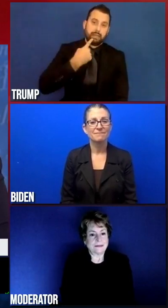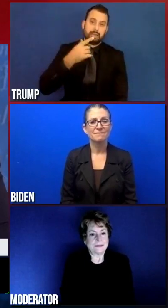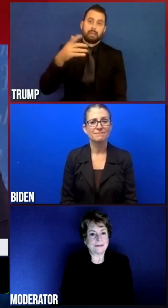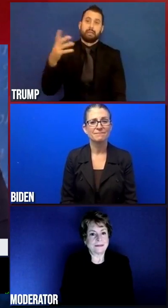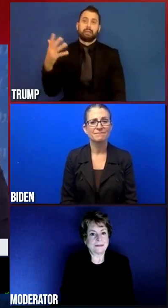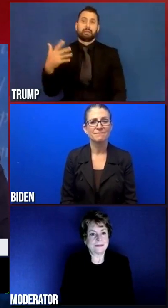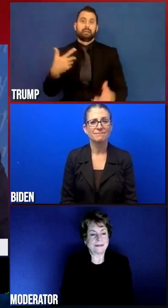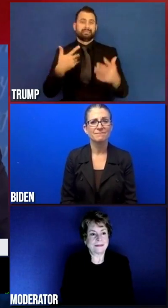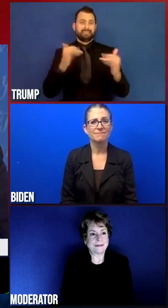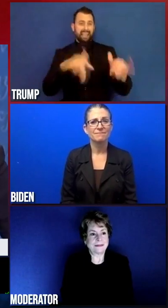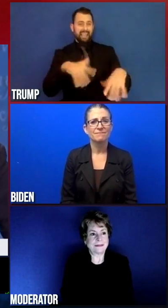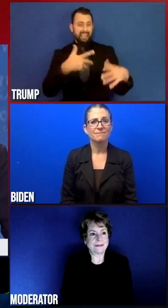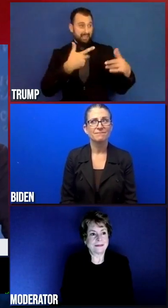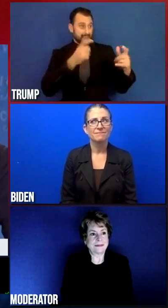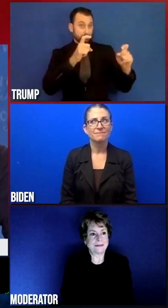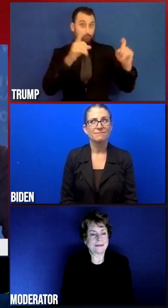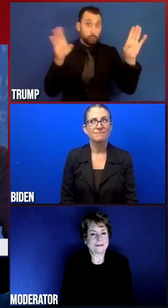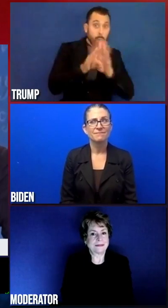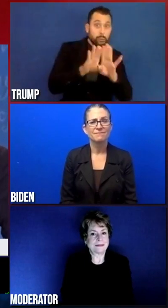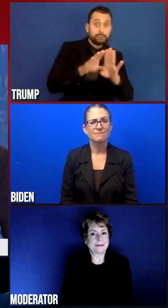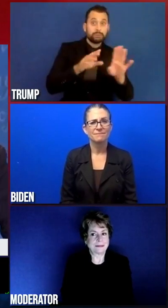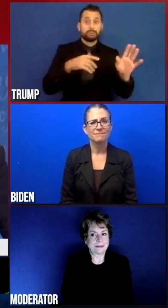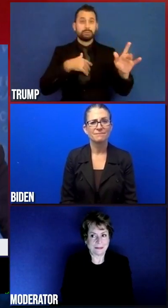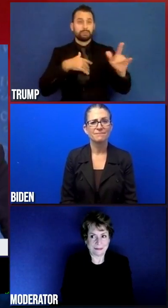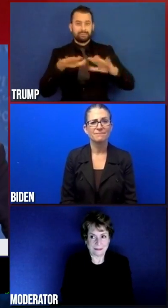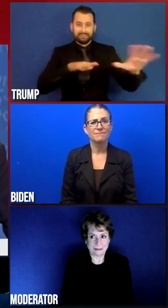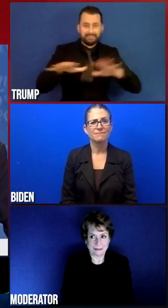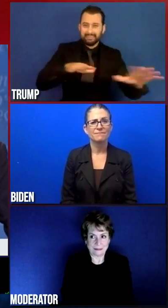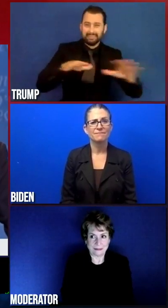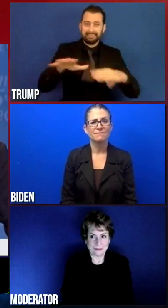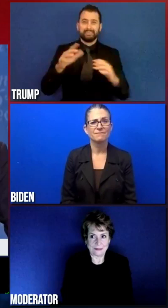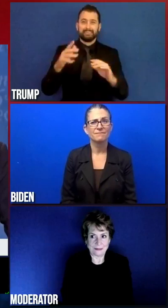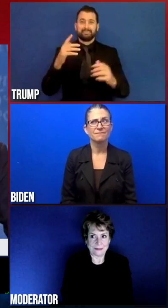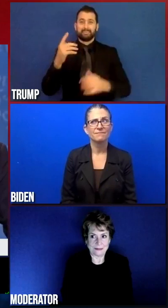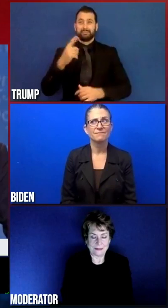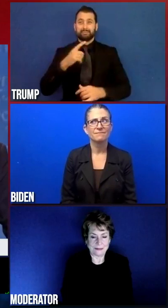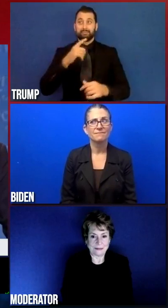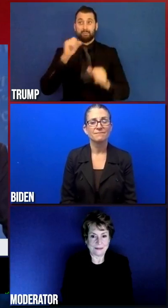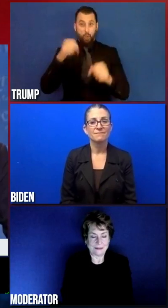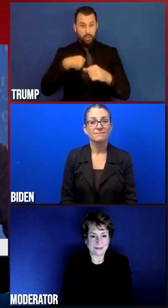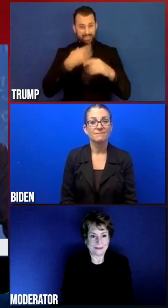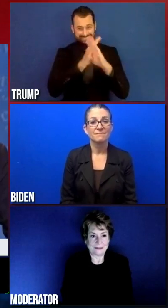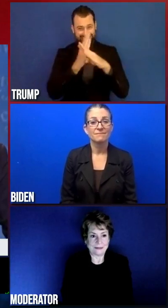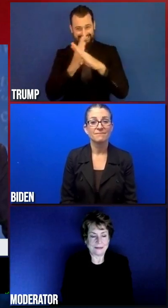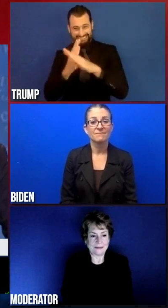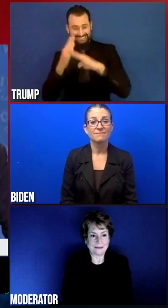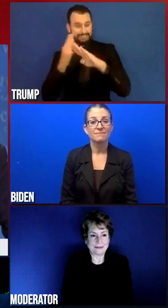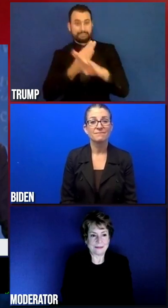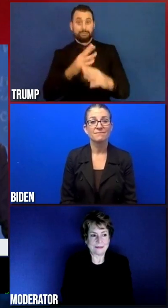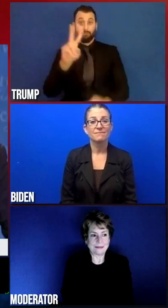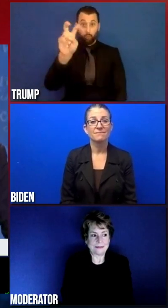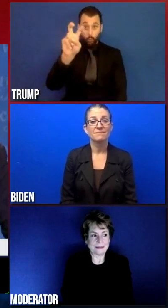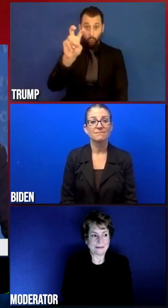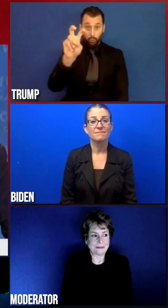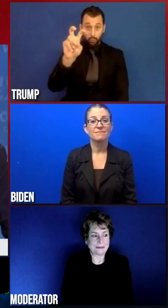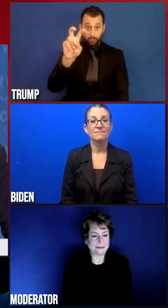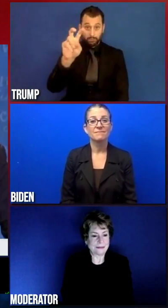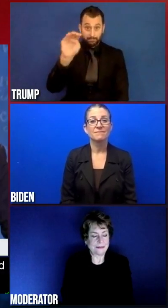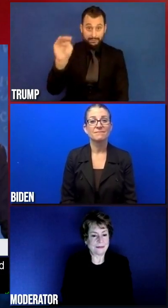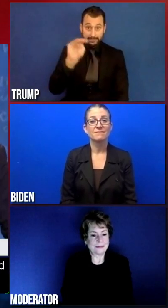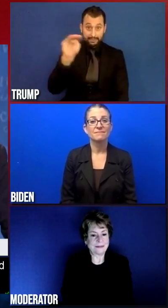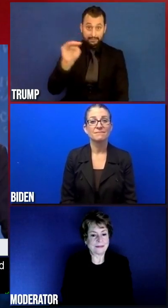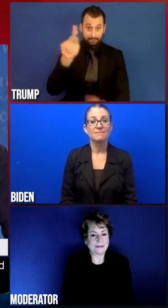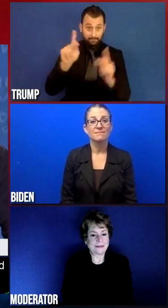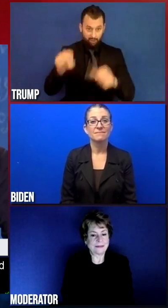of still 204,000 people is too much. One person is too much. Should have never happened from China. But what happened